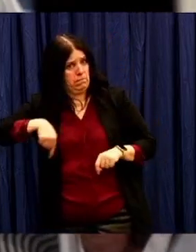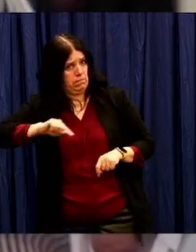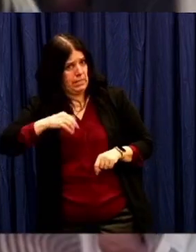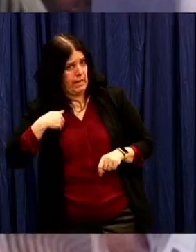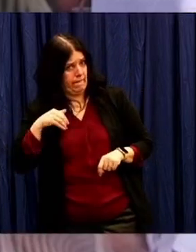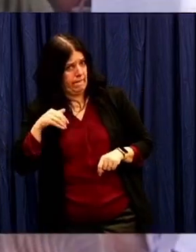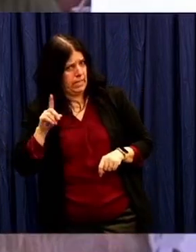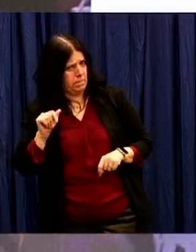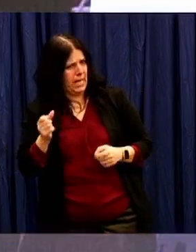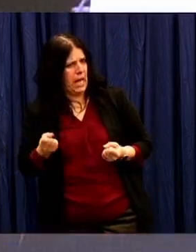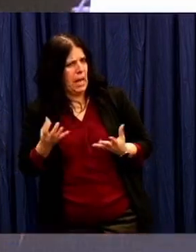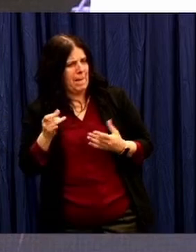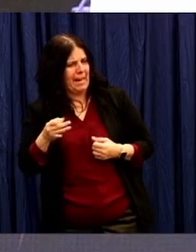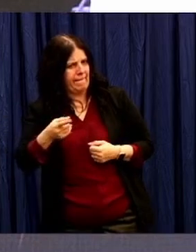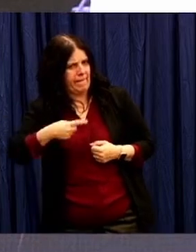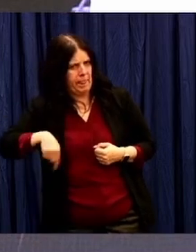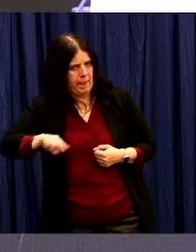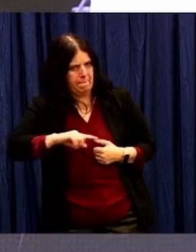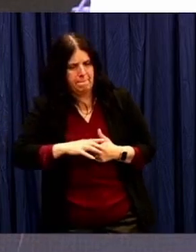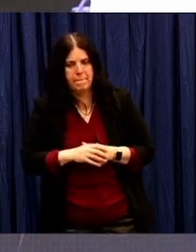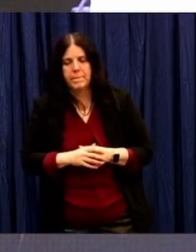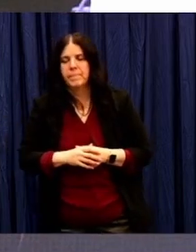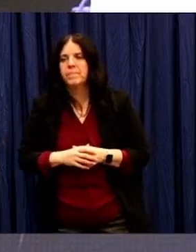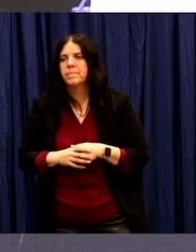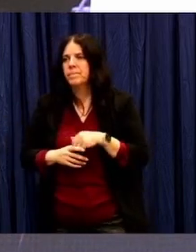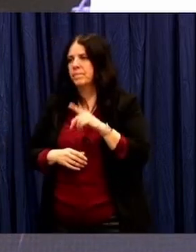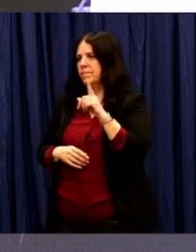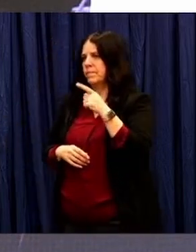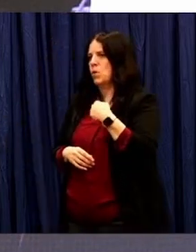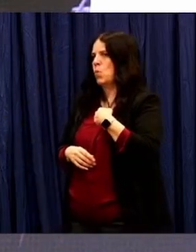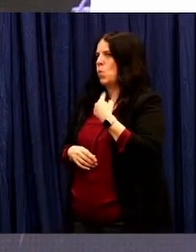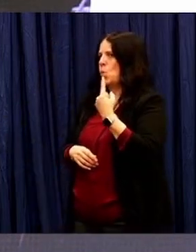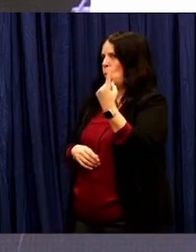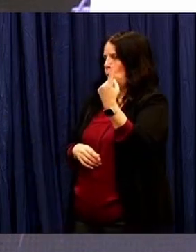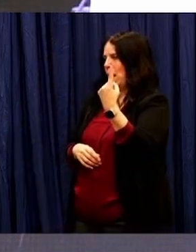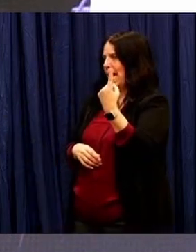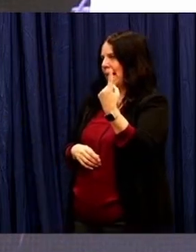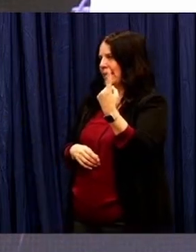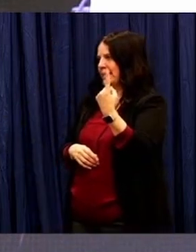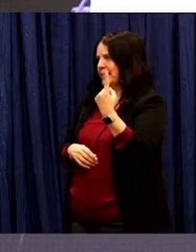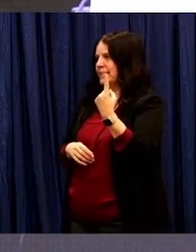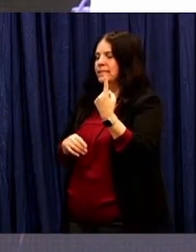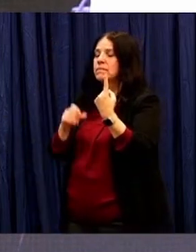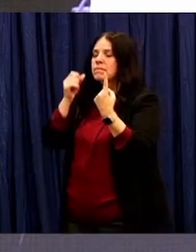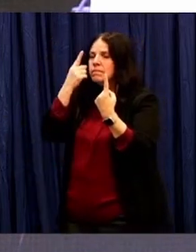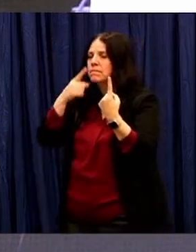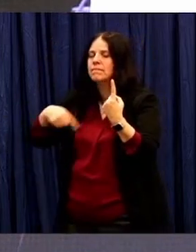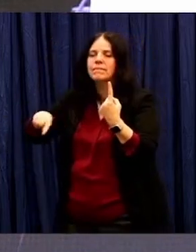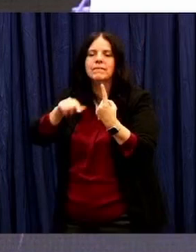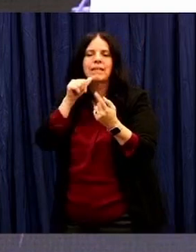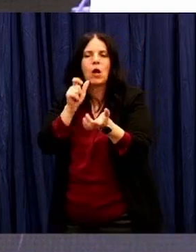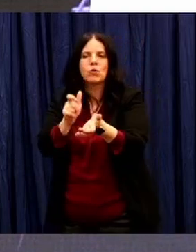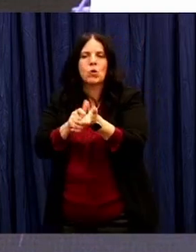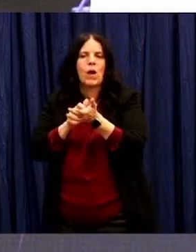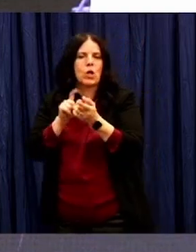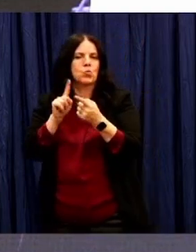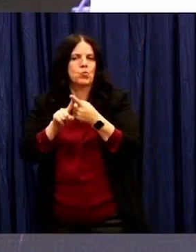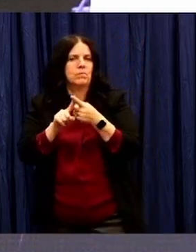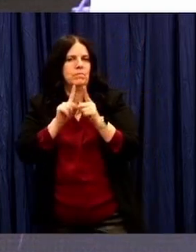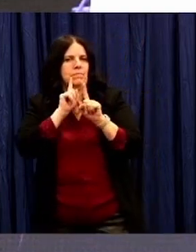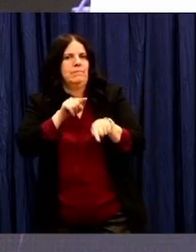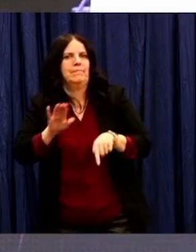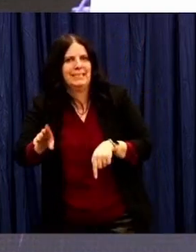One. One that I am aware of. I do not require my team to disclose their disabilities. Yeah, absolutely,